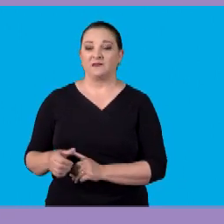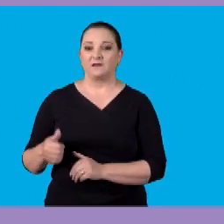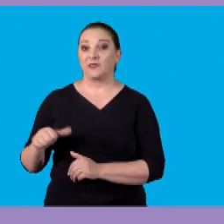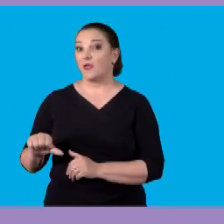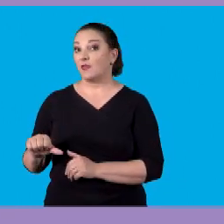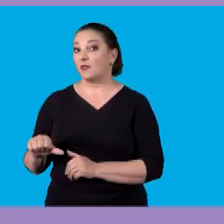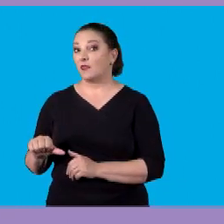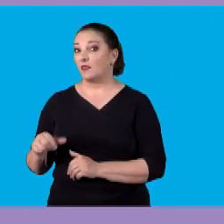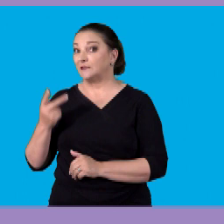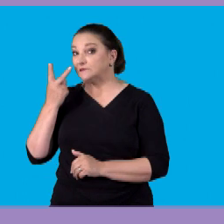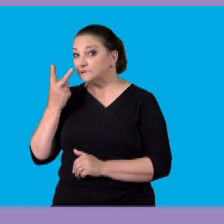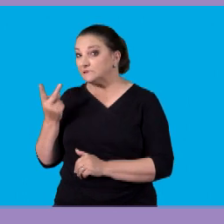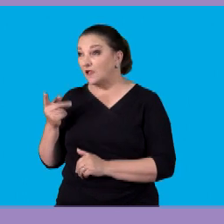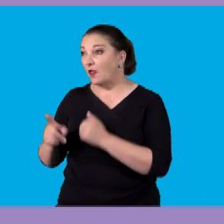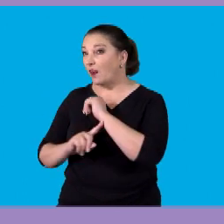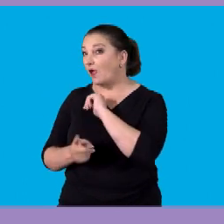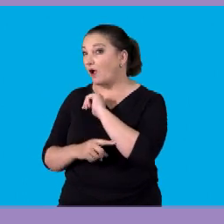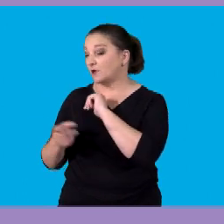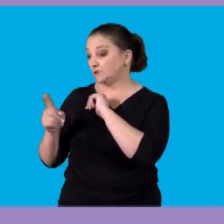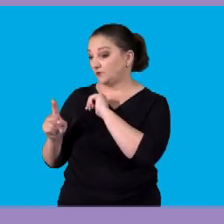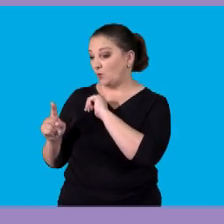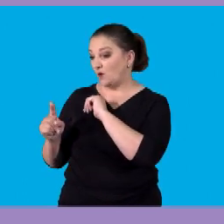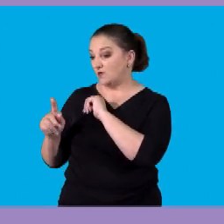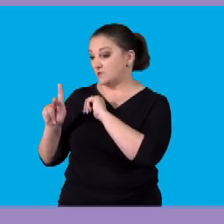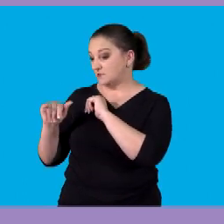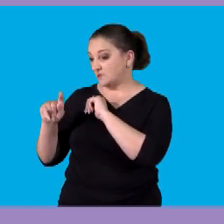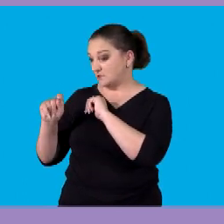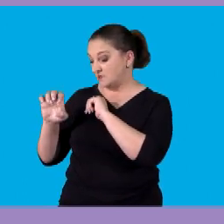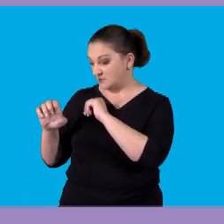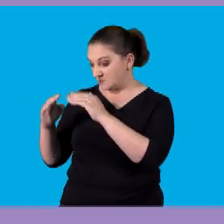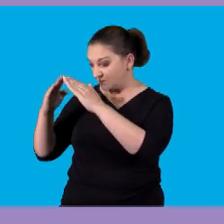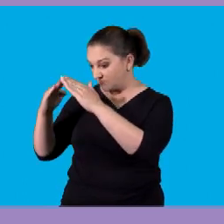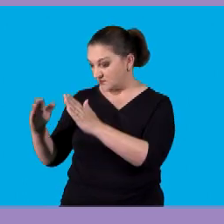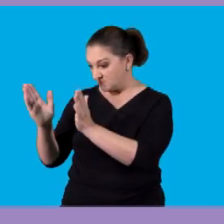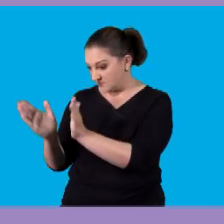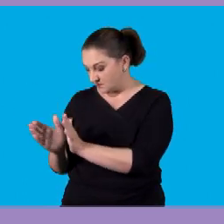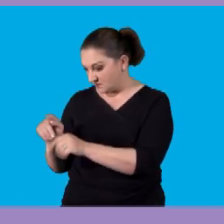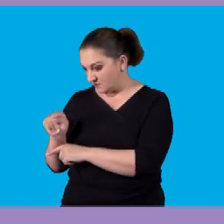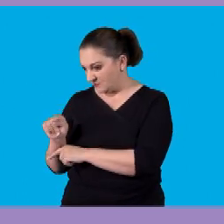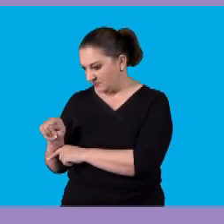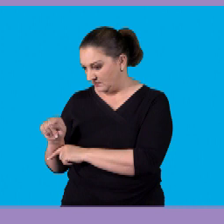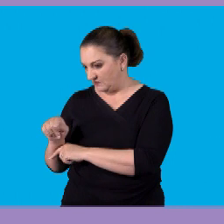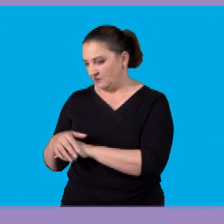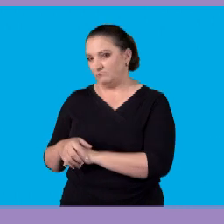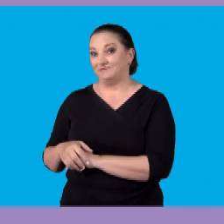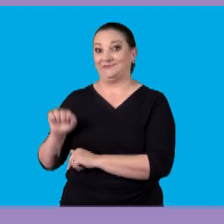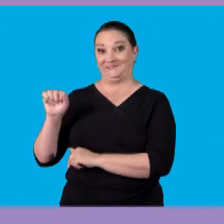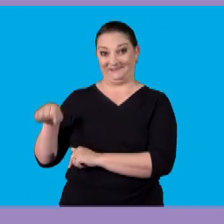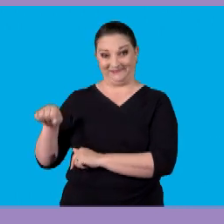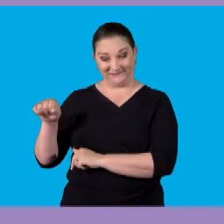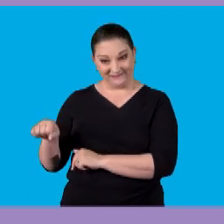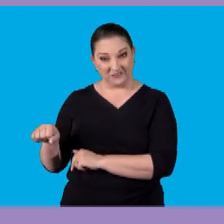sides that are equal. And then lastly, what about a kite? Does a kite have adjacent sides that are